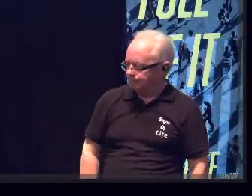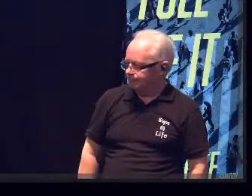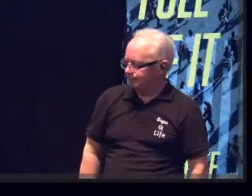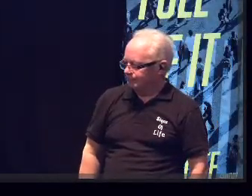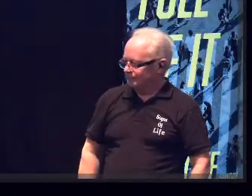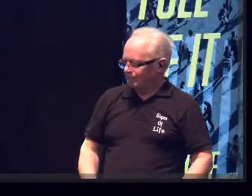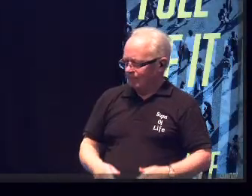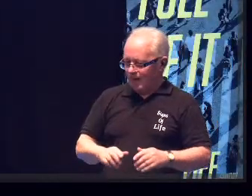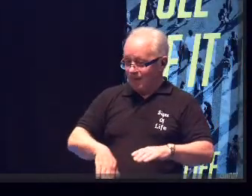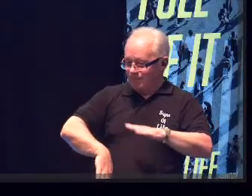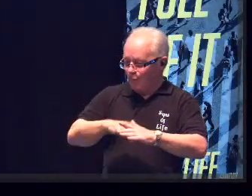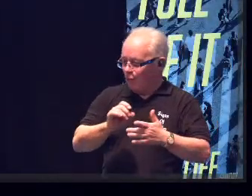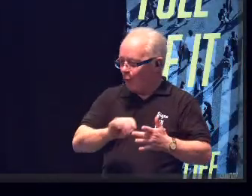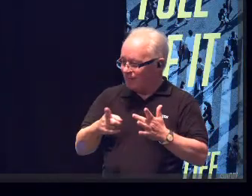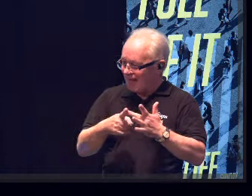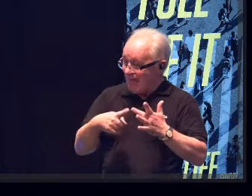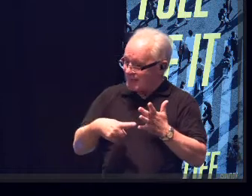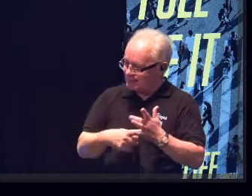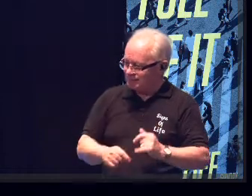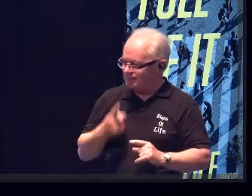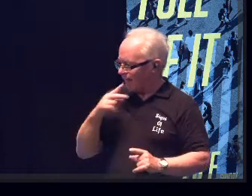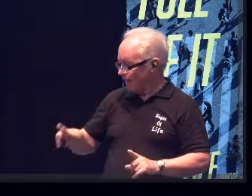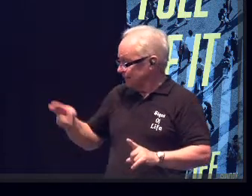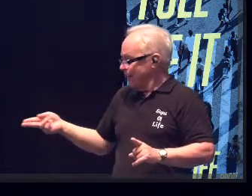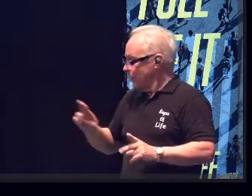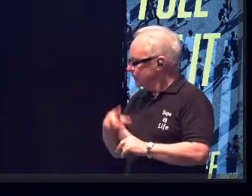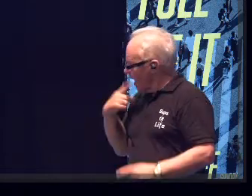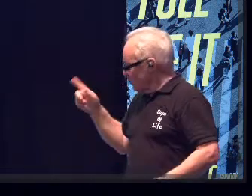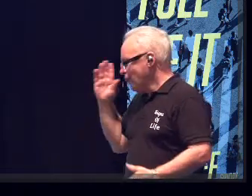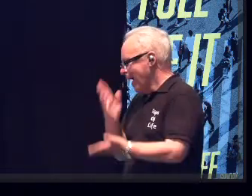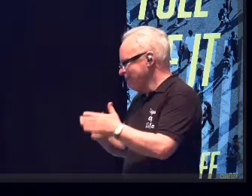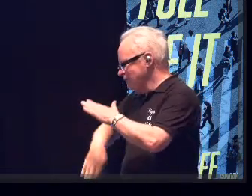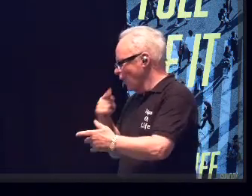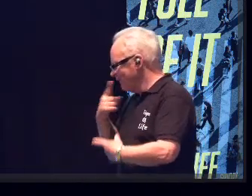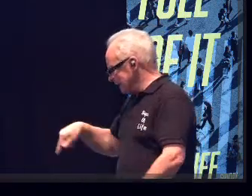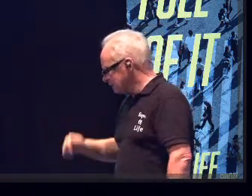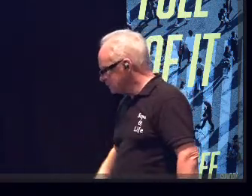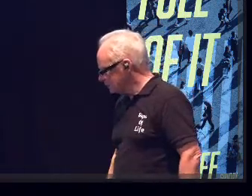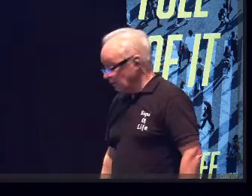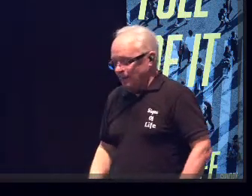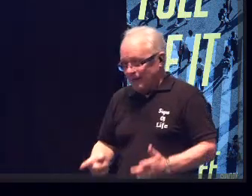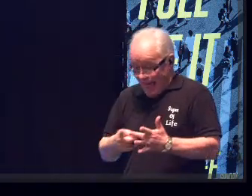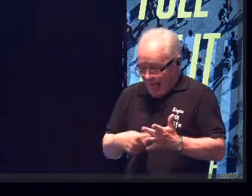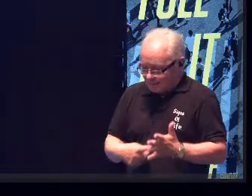Full of it. Say to your neighbor, you're full of it.